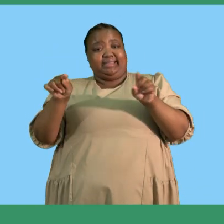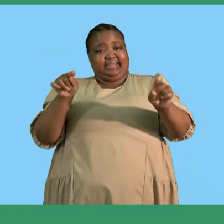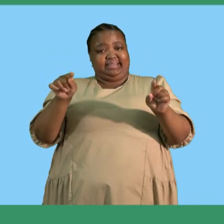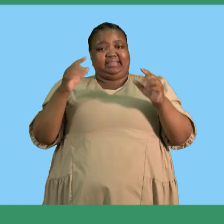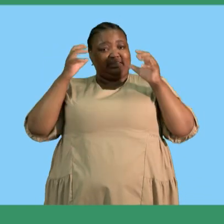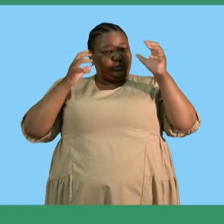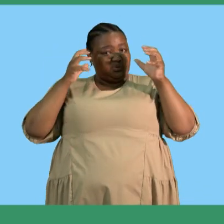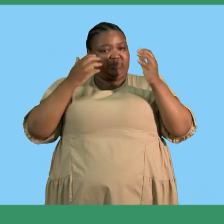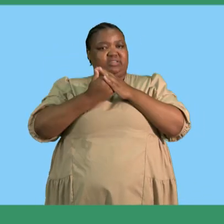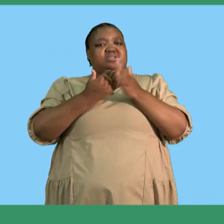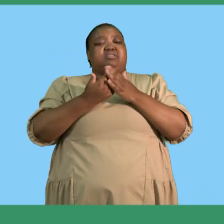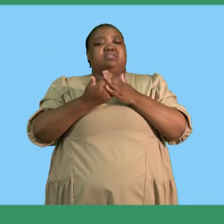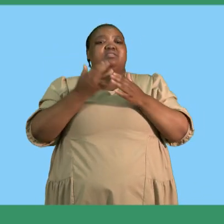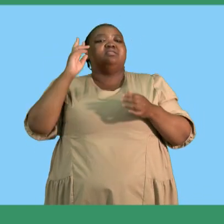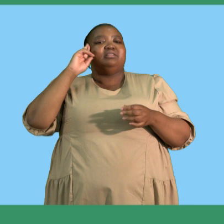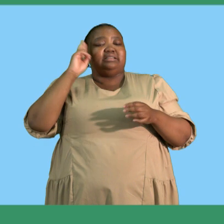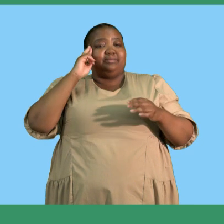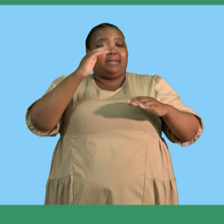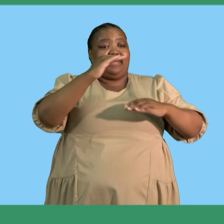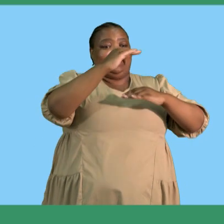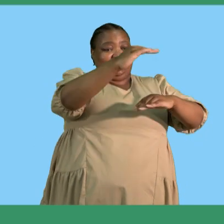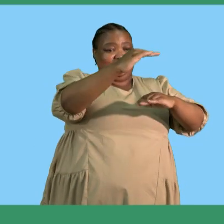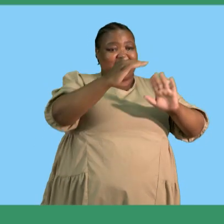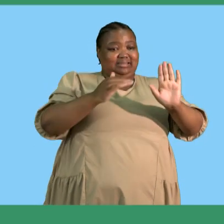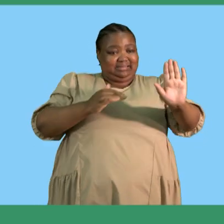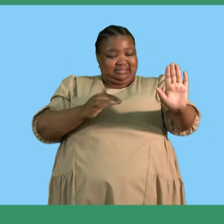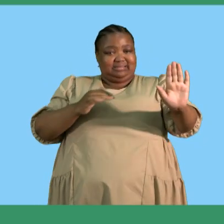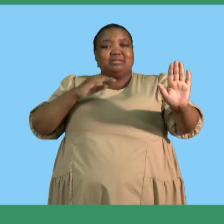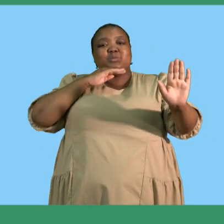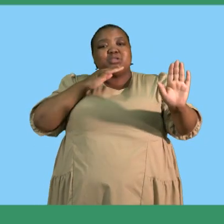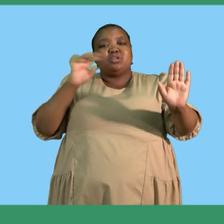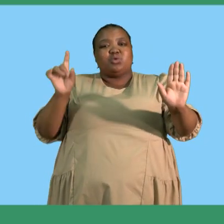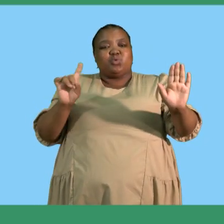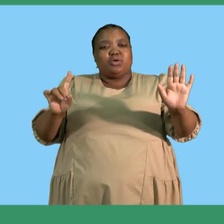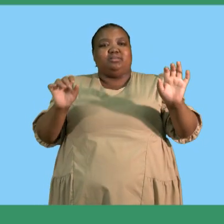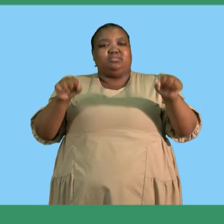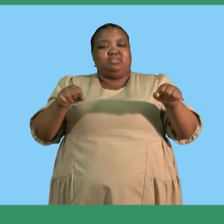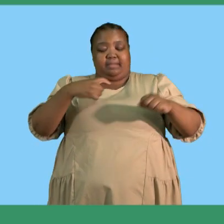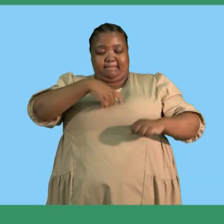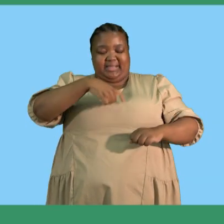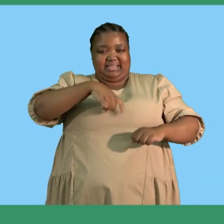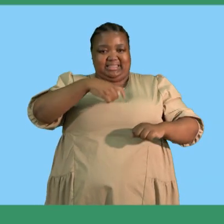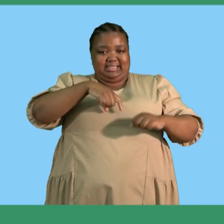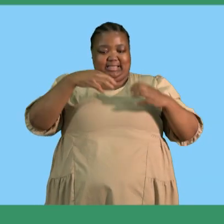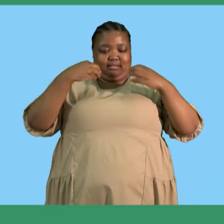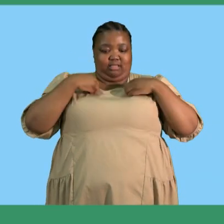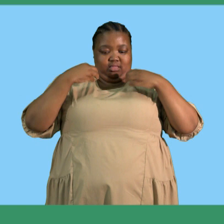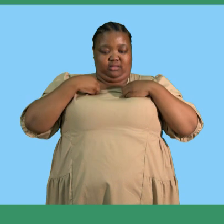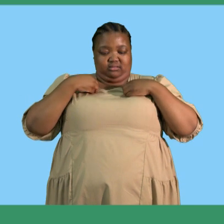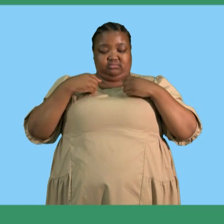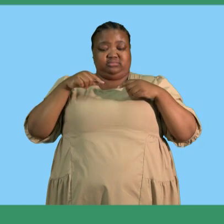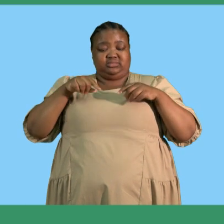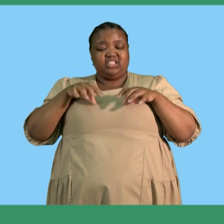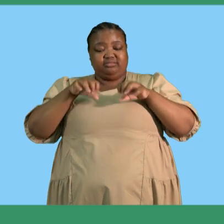liability. Remember that when we look at limited, it means that your personal